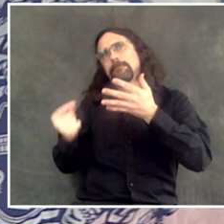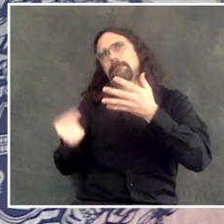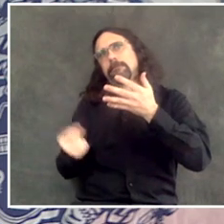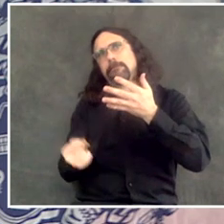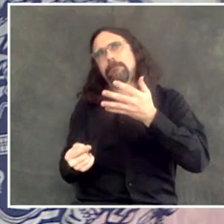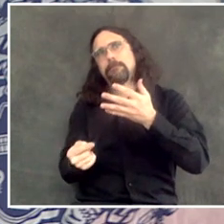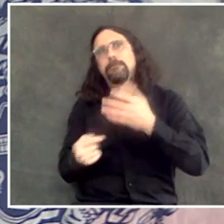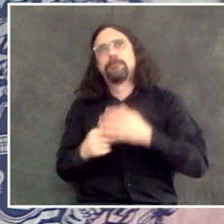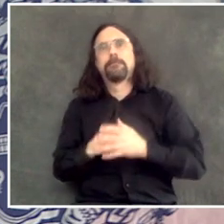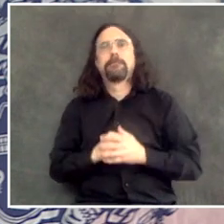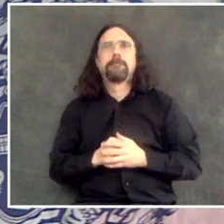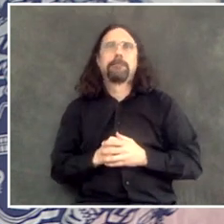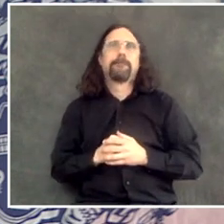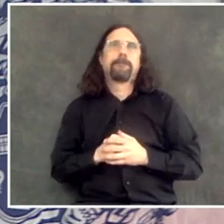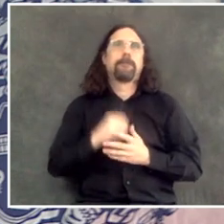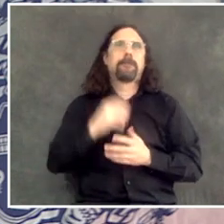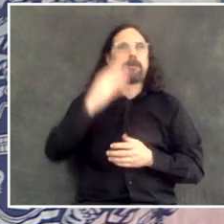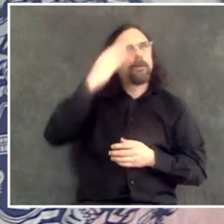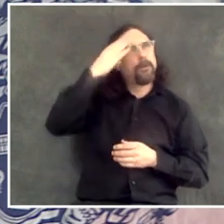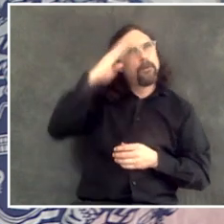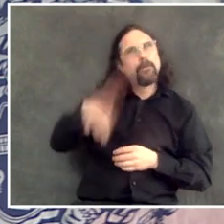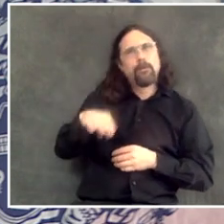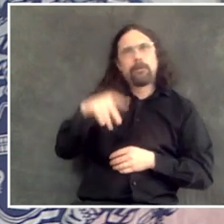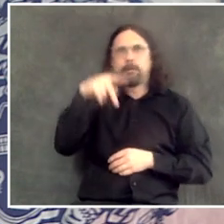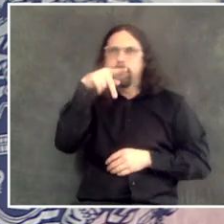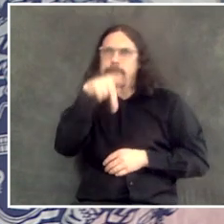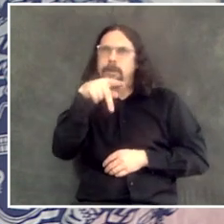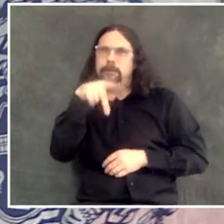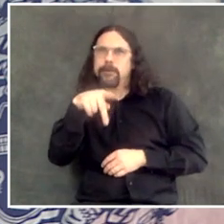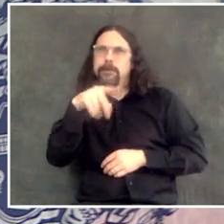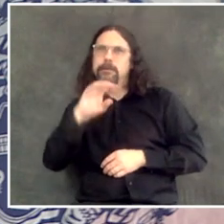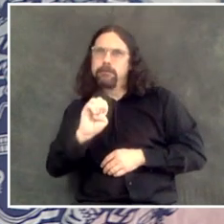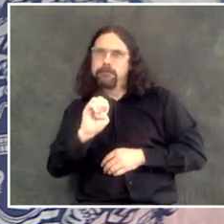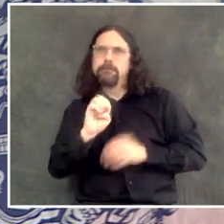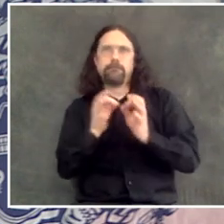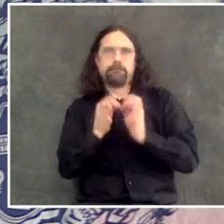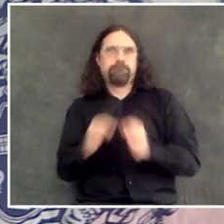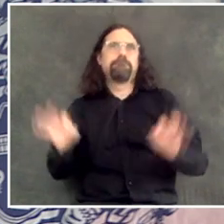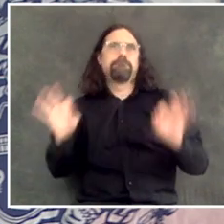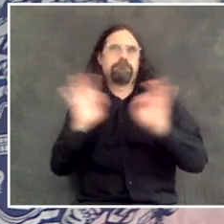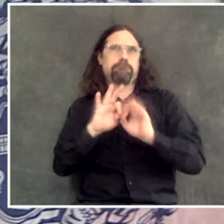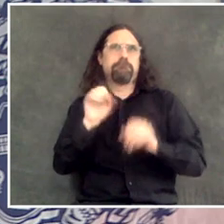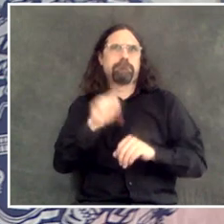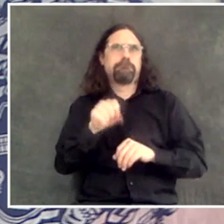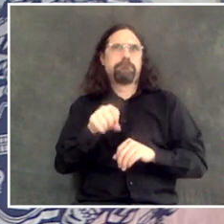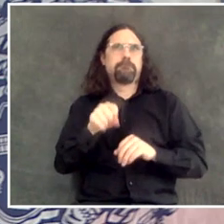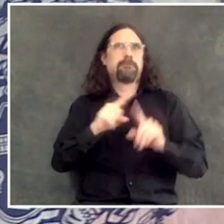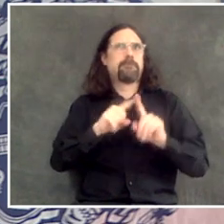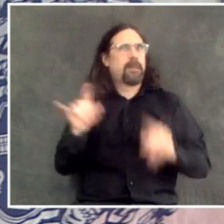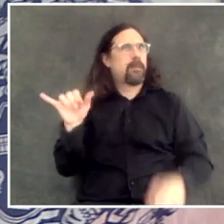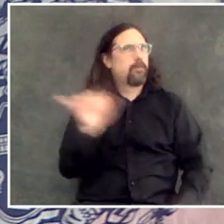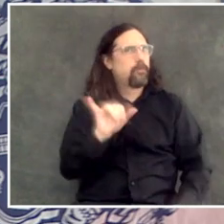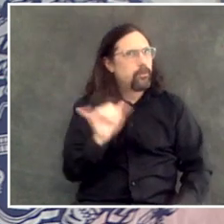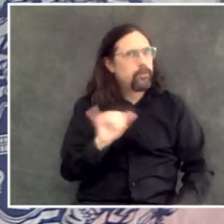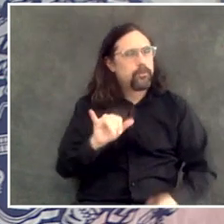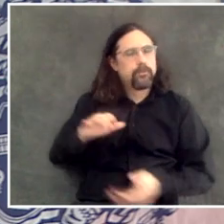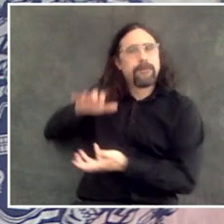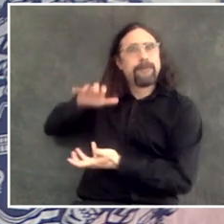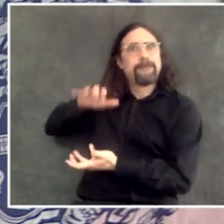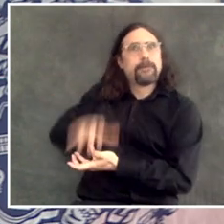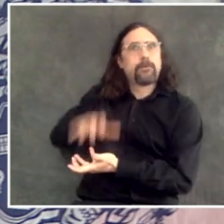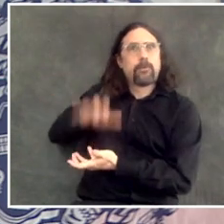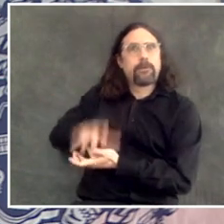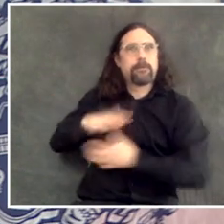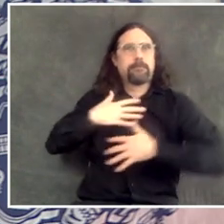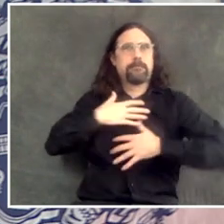want to be honest with everyone that making sure we have enough ventilators is even tougher. Making sure we have enough beds is going to be an